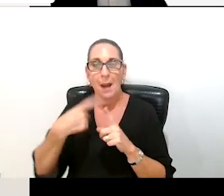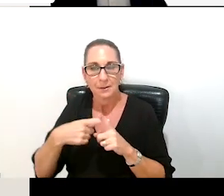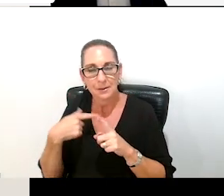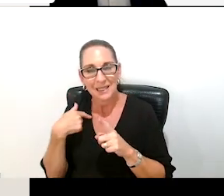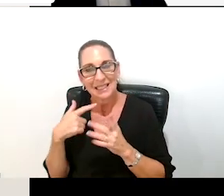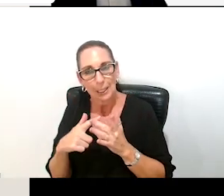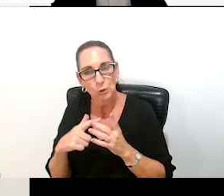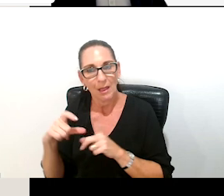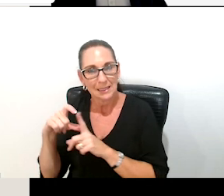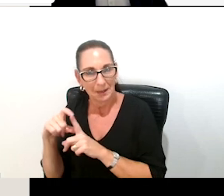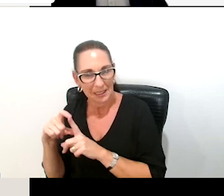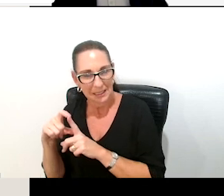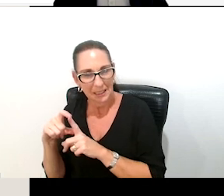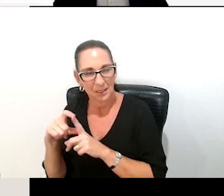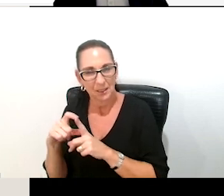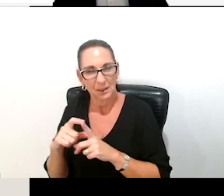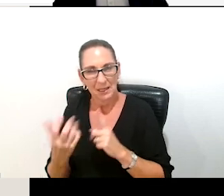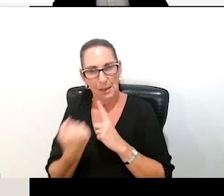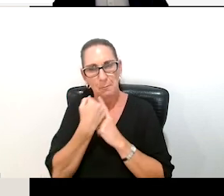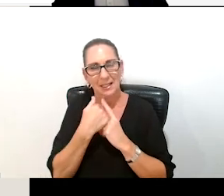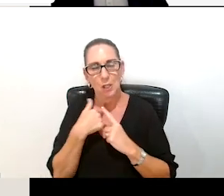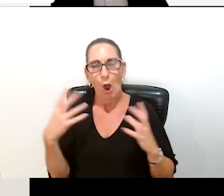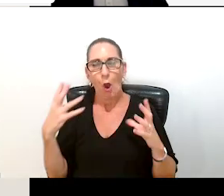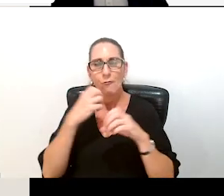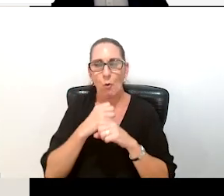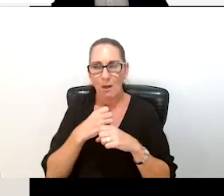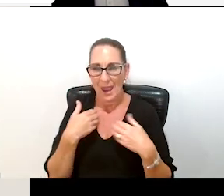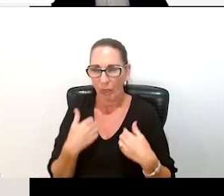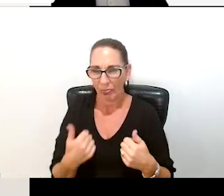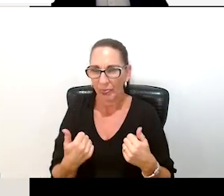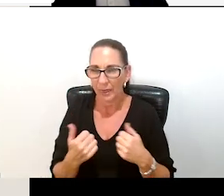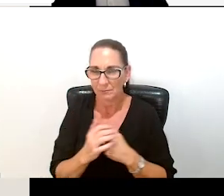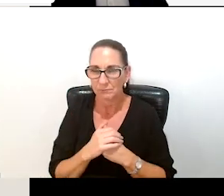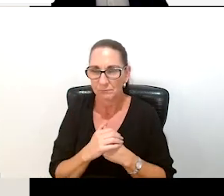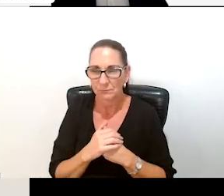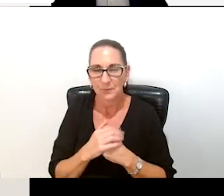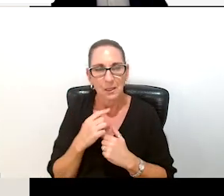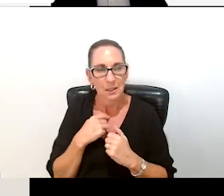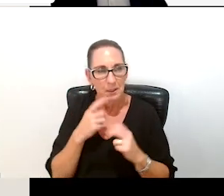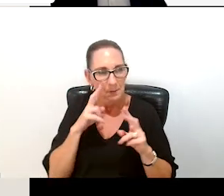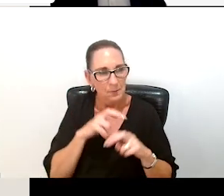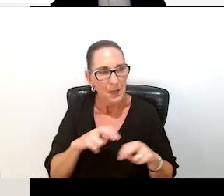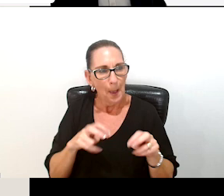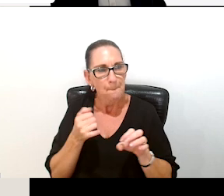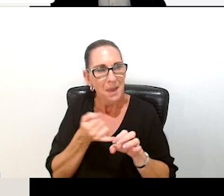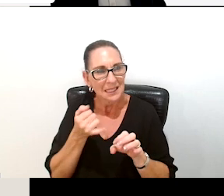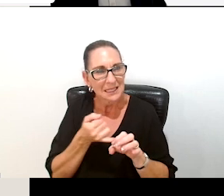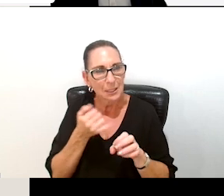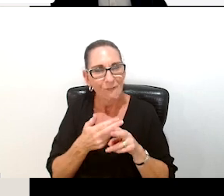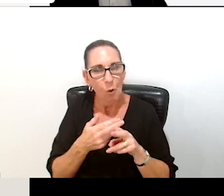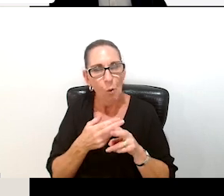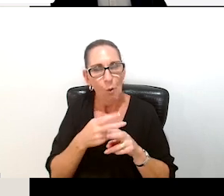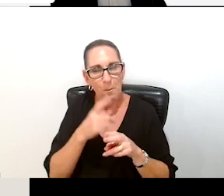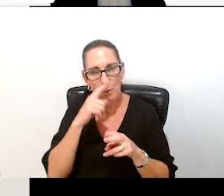intellectual disability on overall health and outcome. We're doing work looking at medicines use in people with intellectual